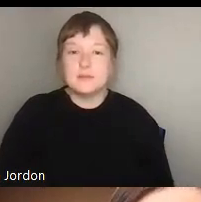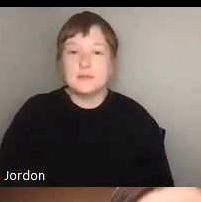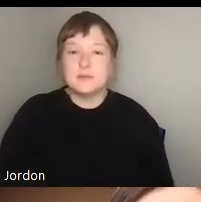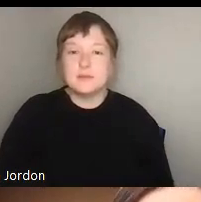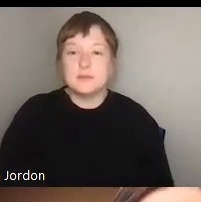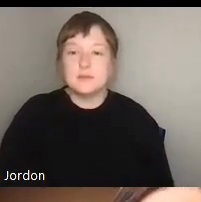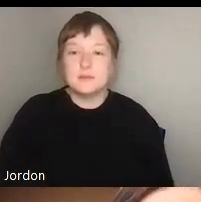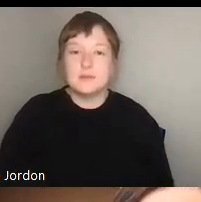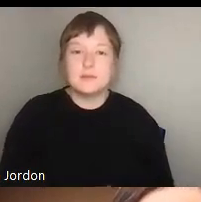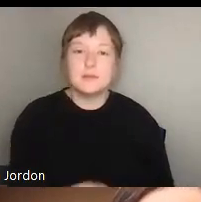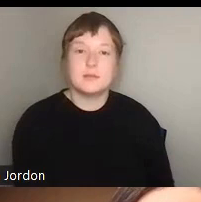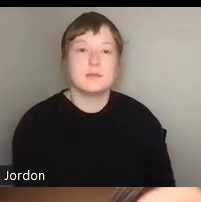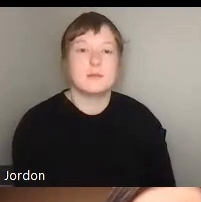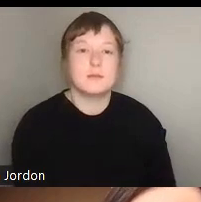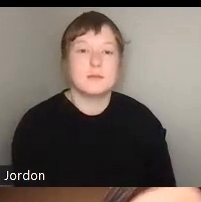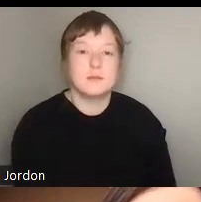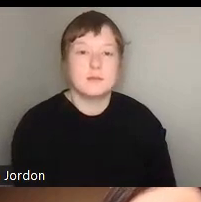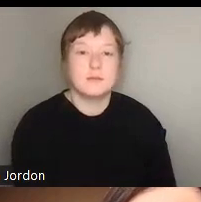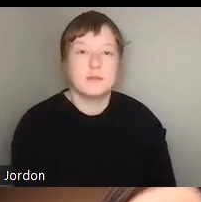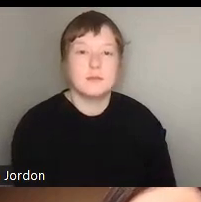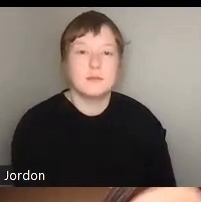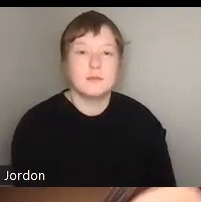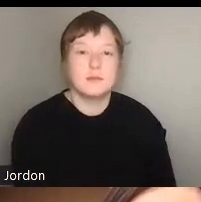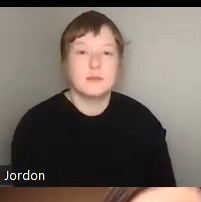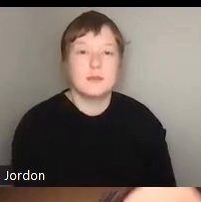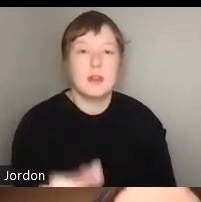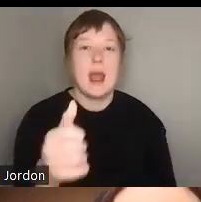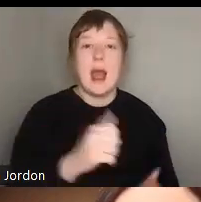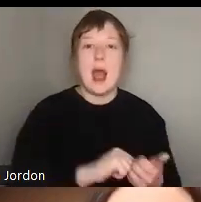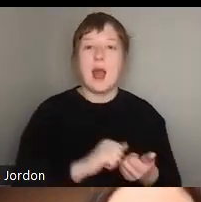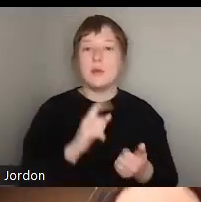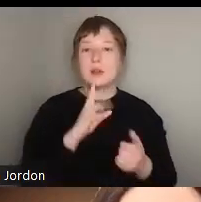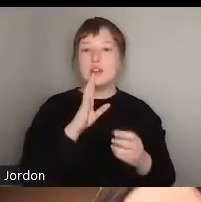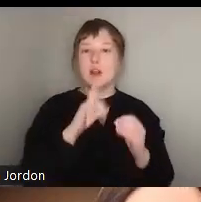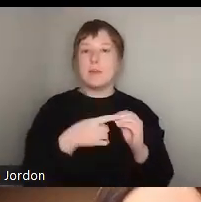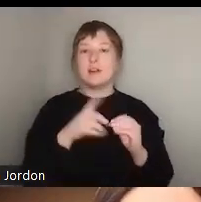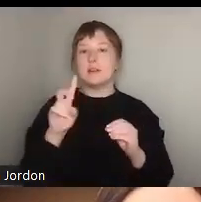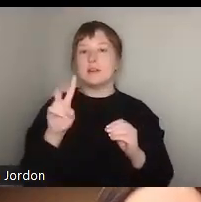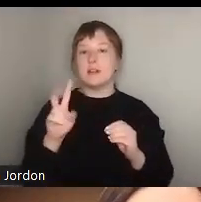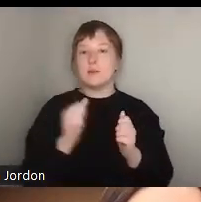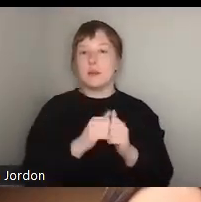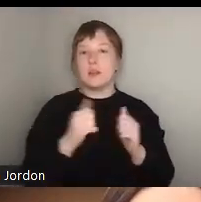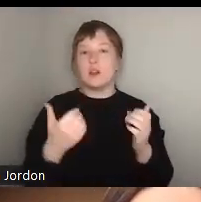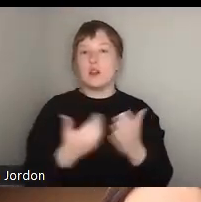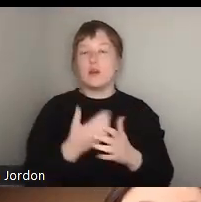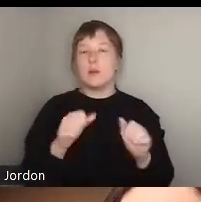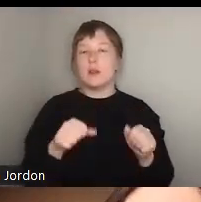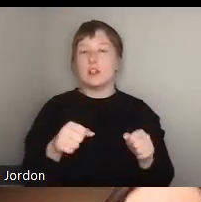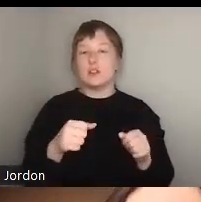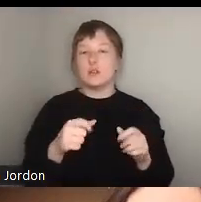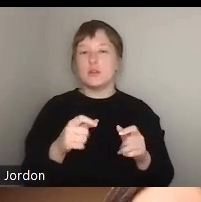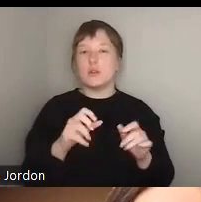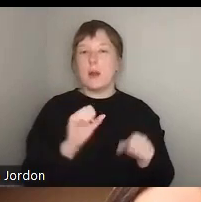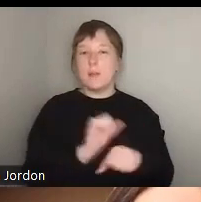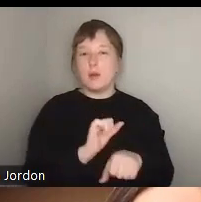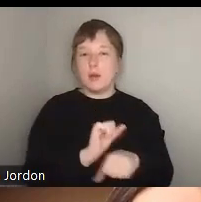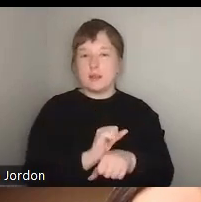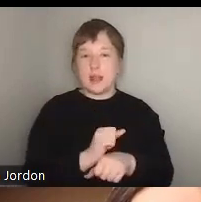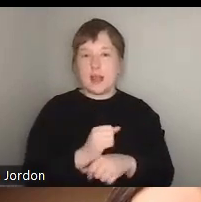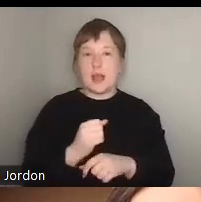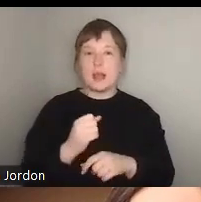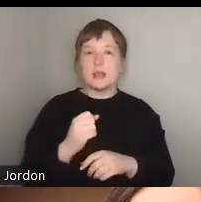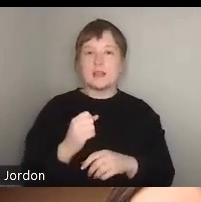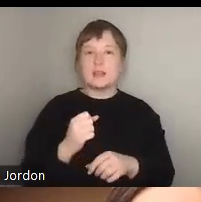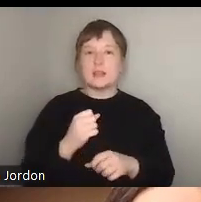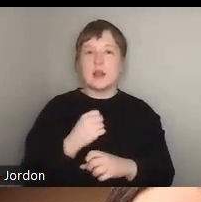How we bring up domestic violence with potential employers. I have a client who has a PO against her ex. She's protective order against her ex.